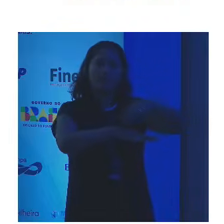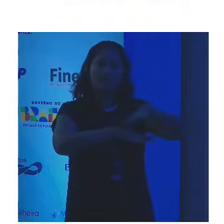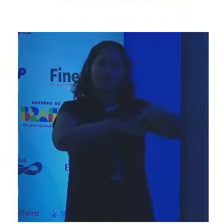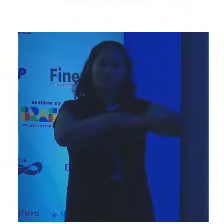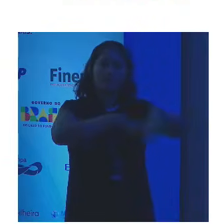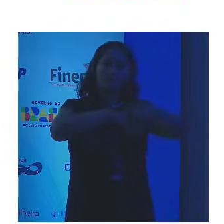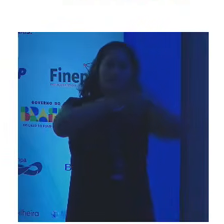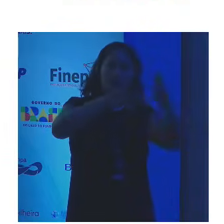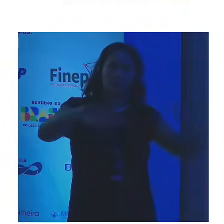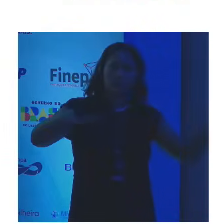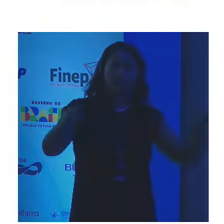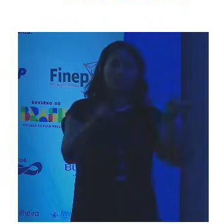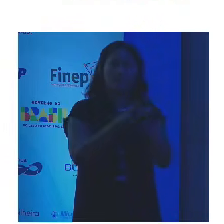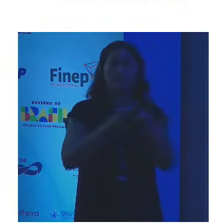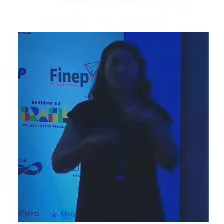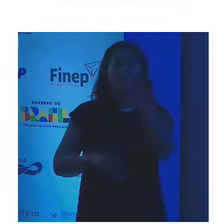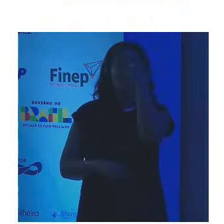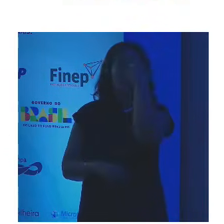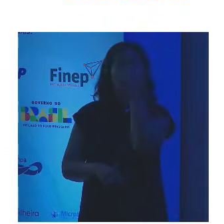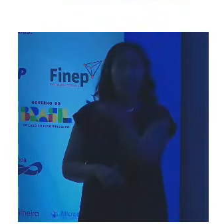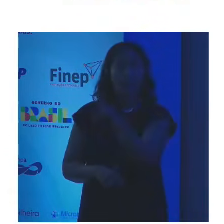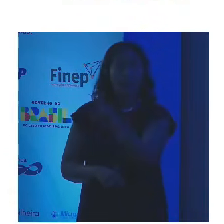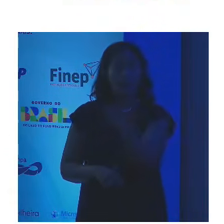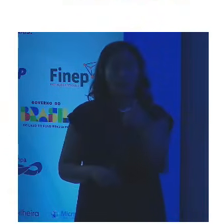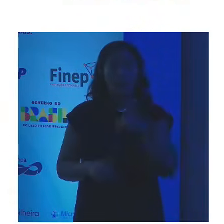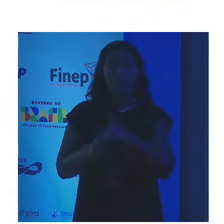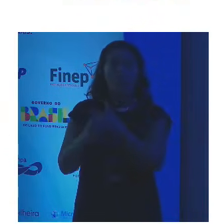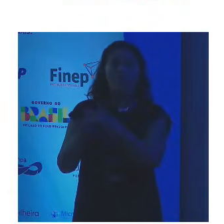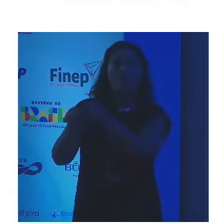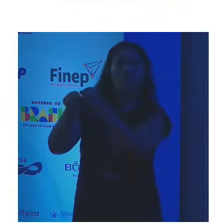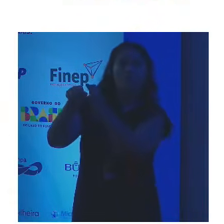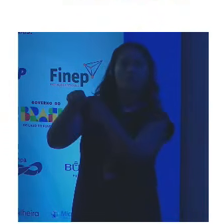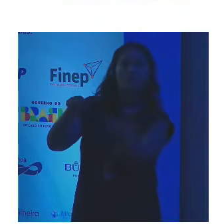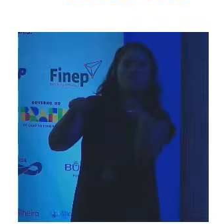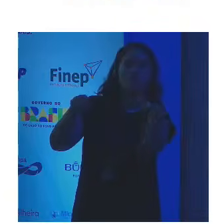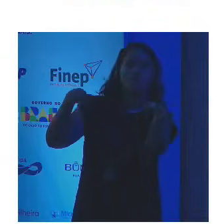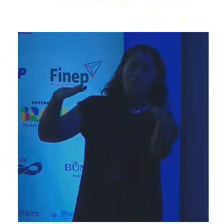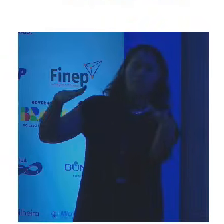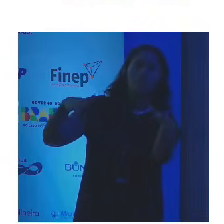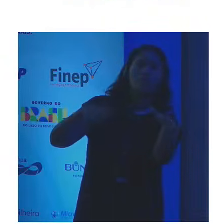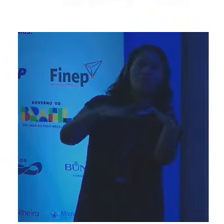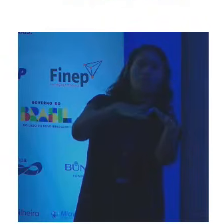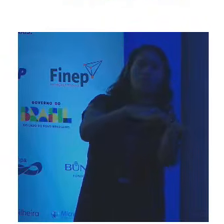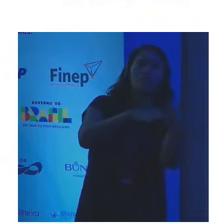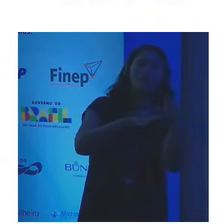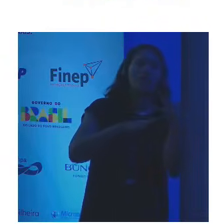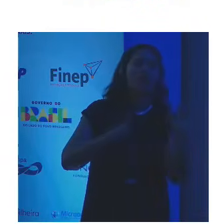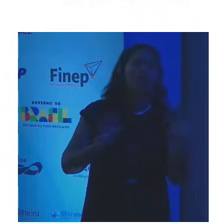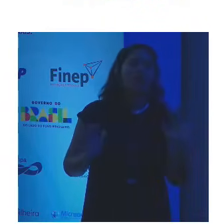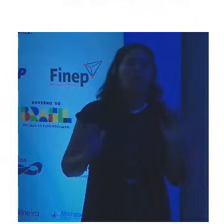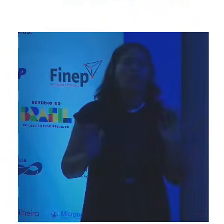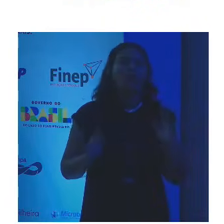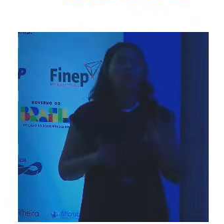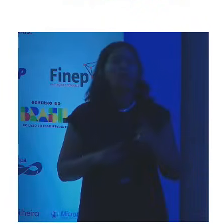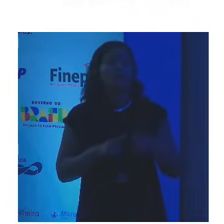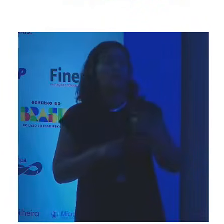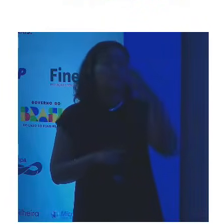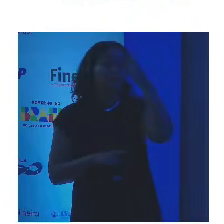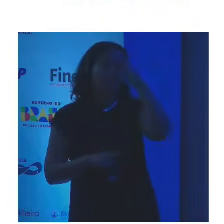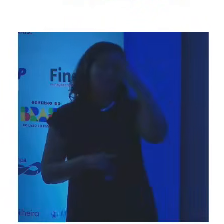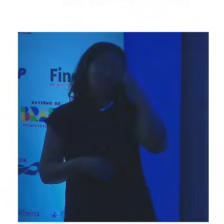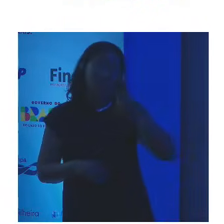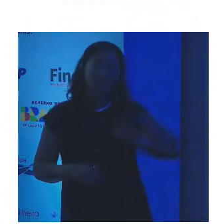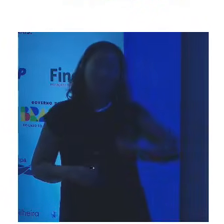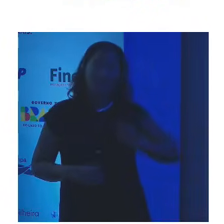these turtles, they will follow the currents. You know that they will swim actively because they know that there are some food